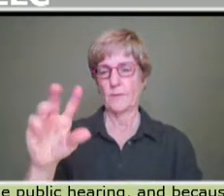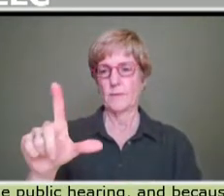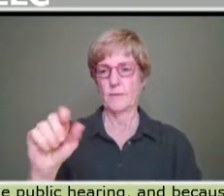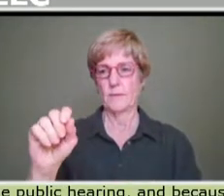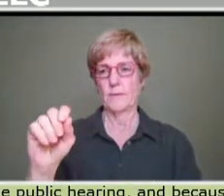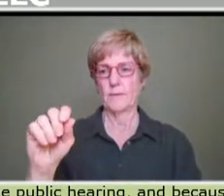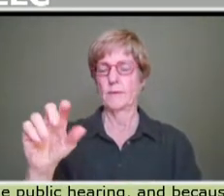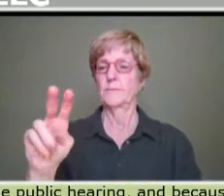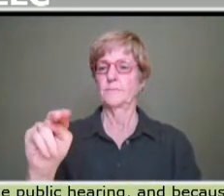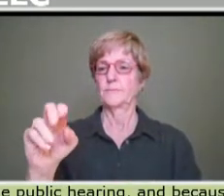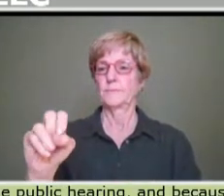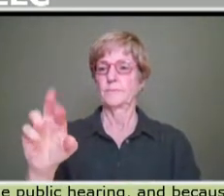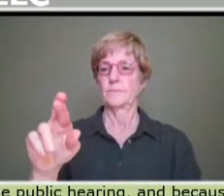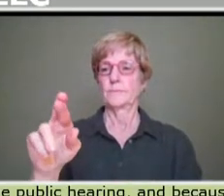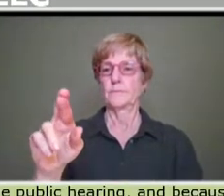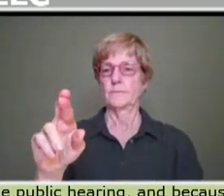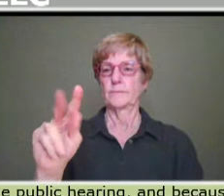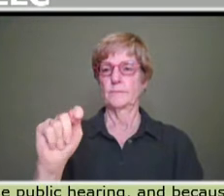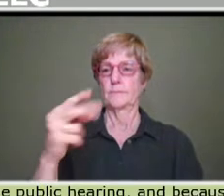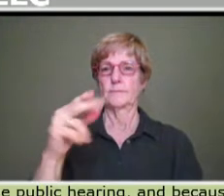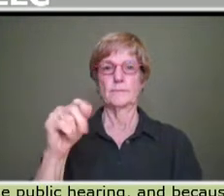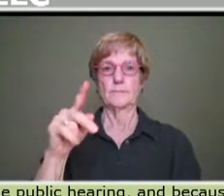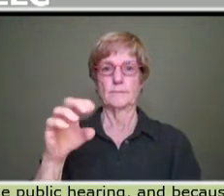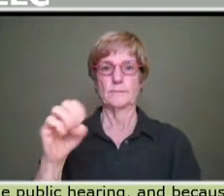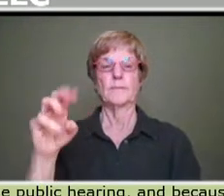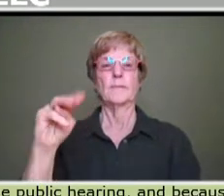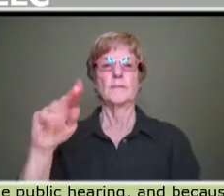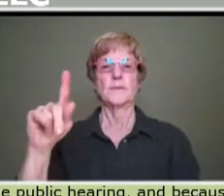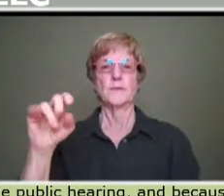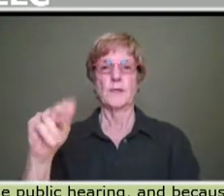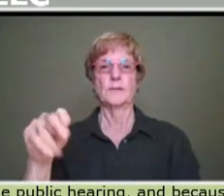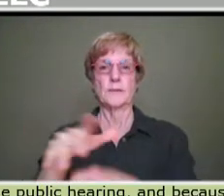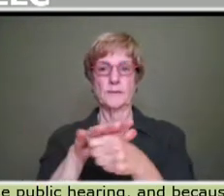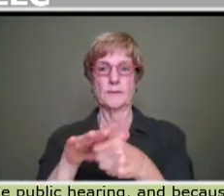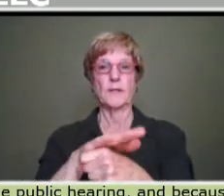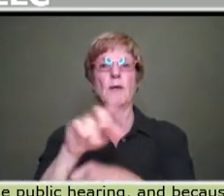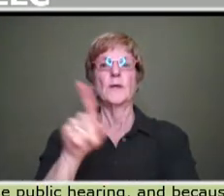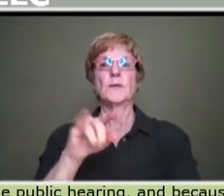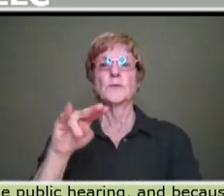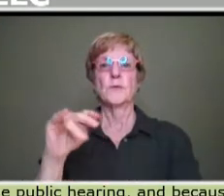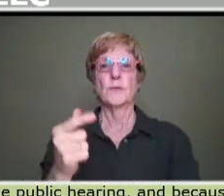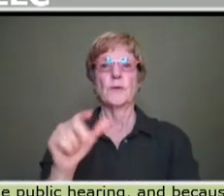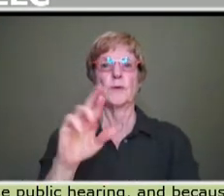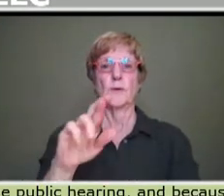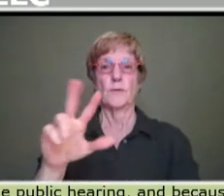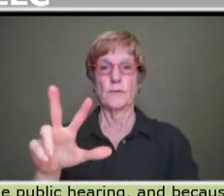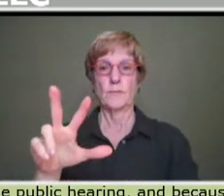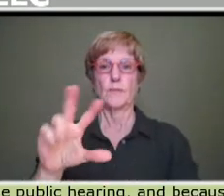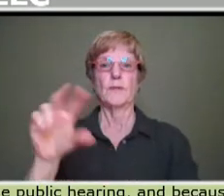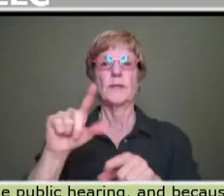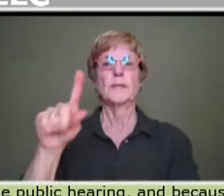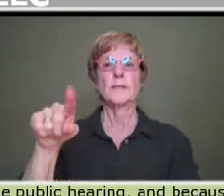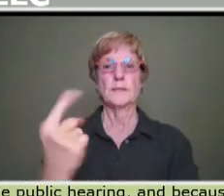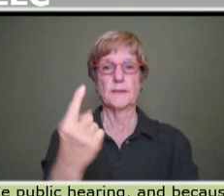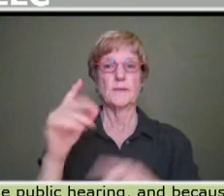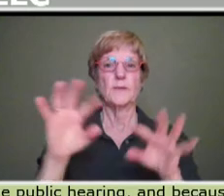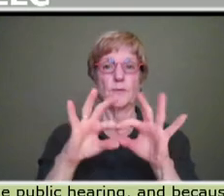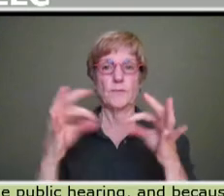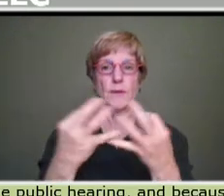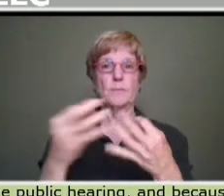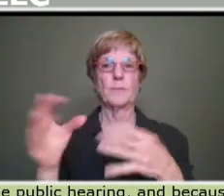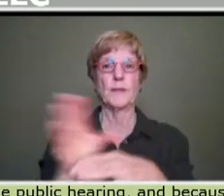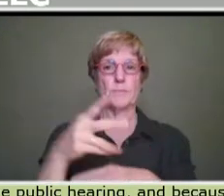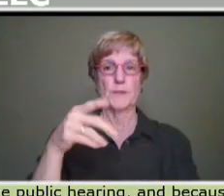and closest to city council District Four Miss Johnson's District the current zoning is our three single family residential and BP Business Park